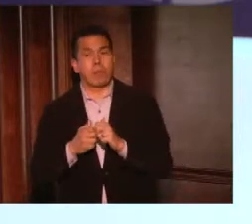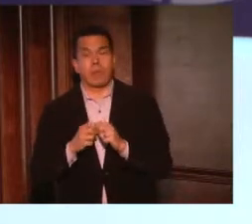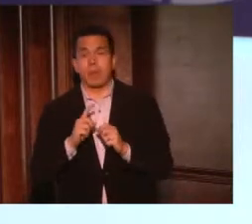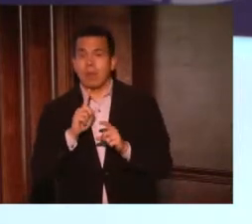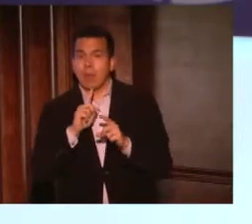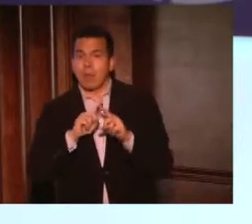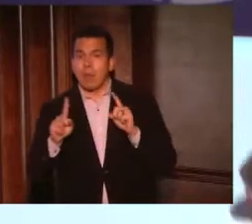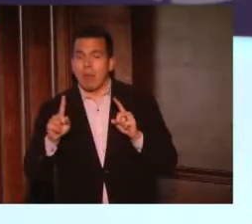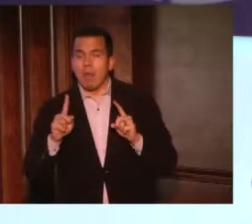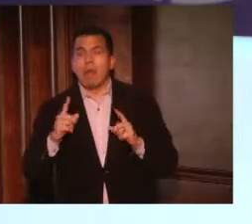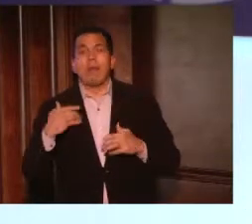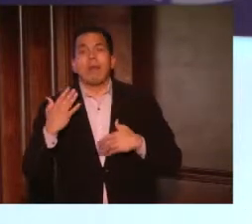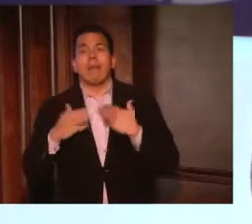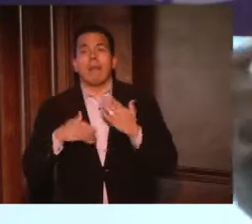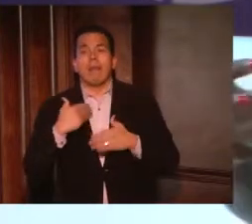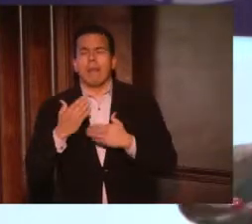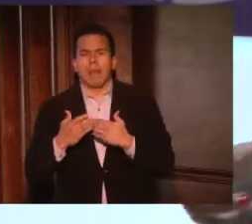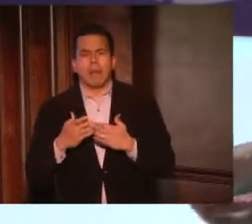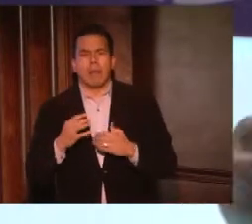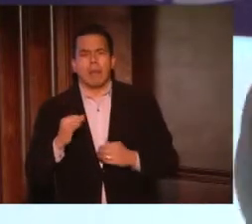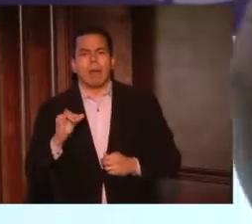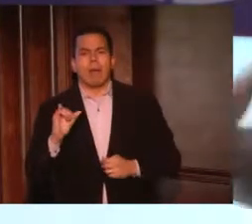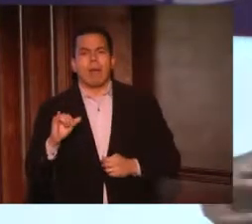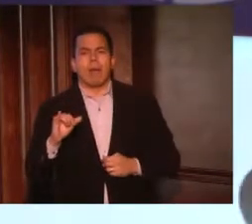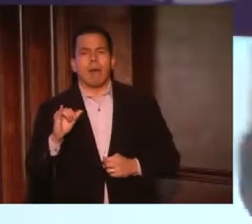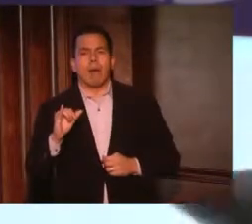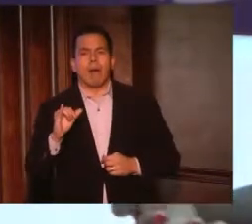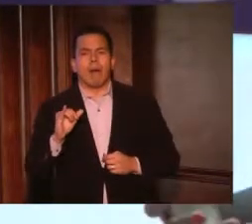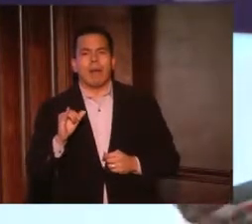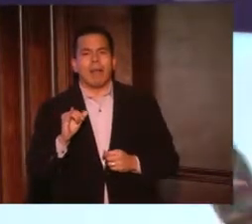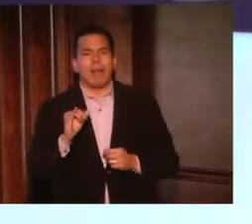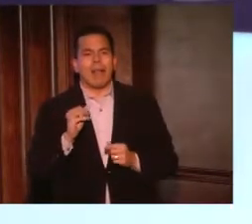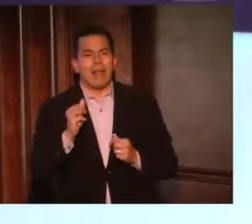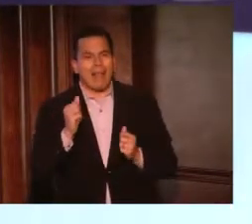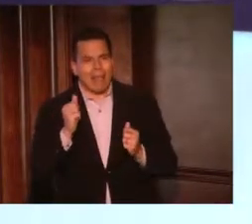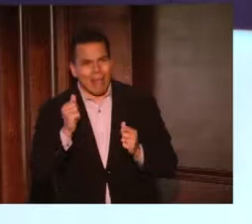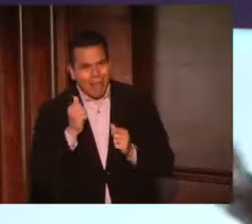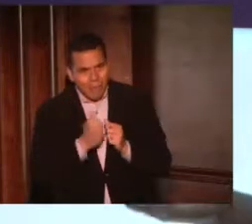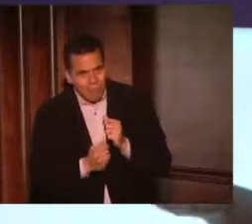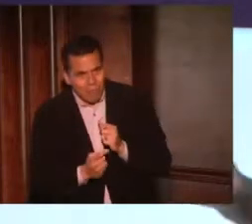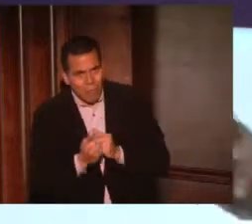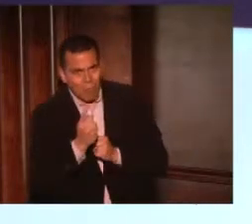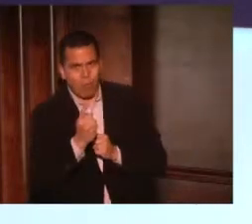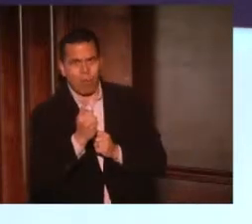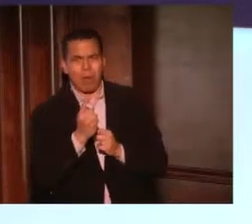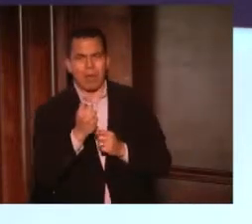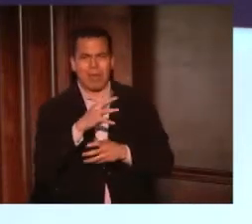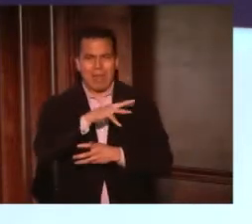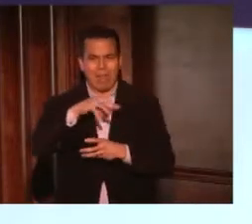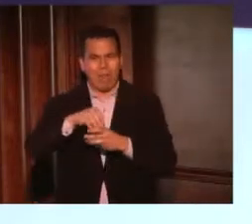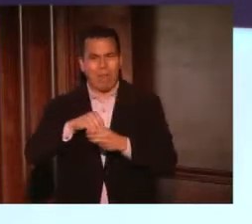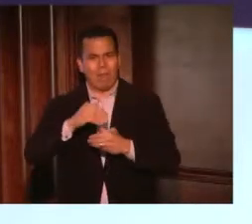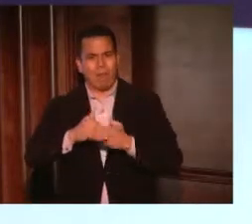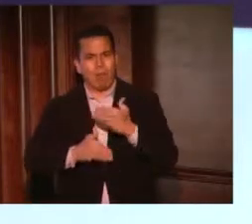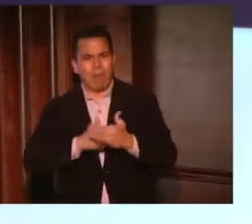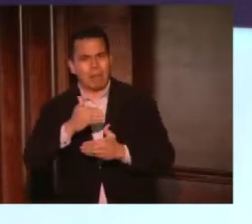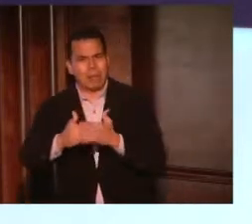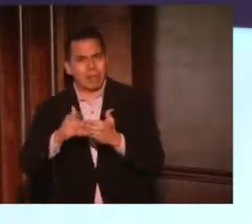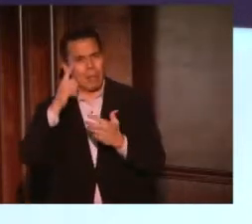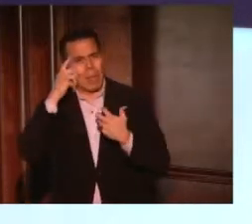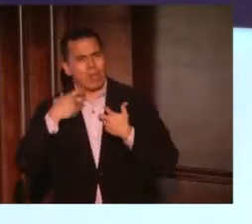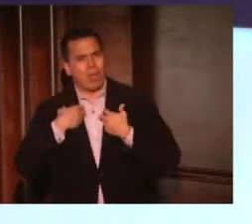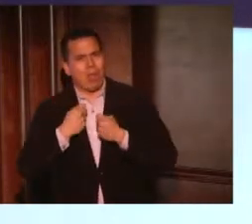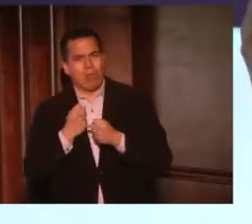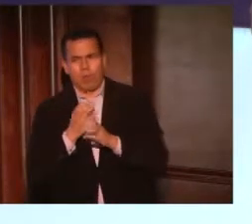that everybody is a stakeholder in the mental health process. And